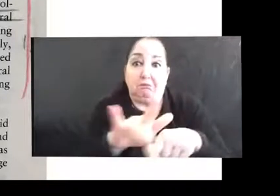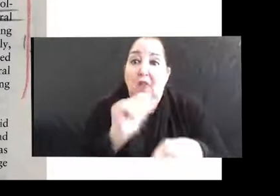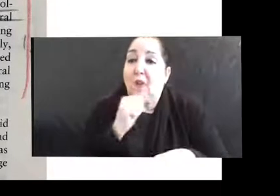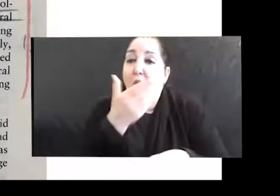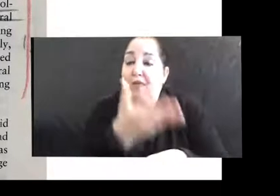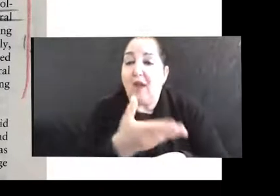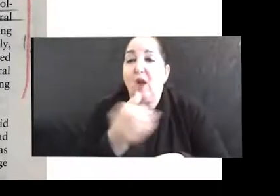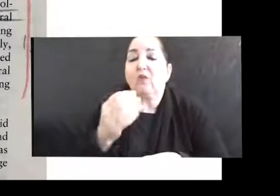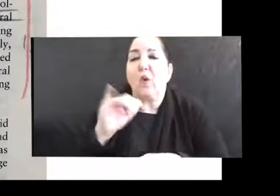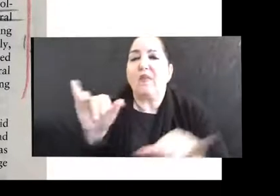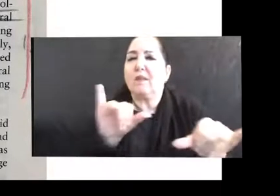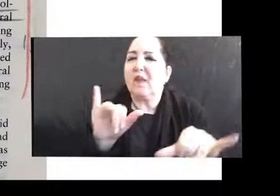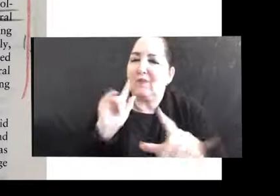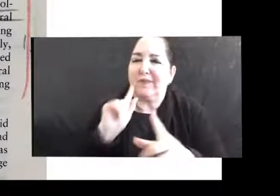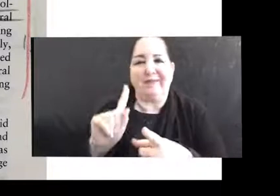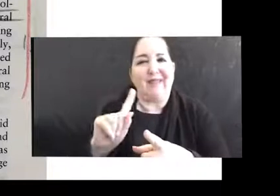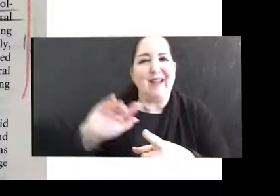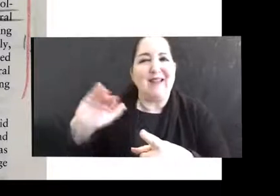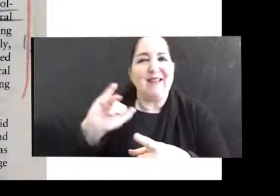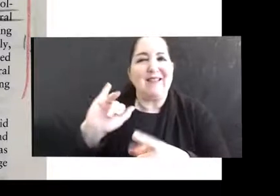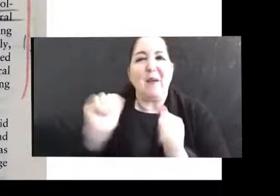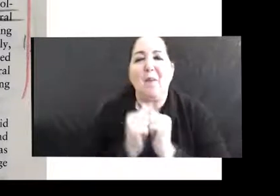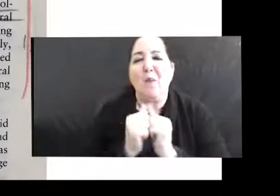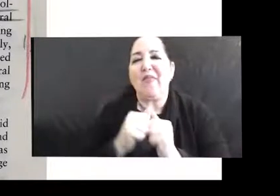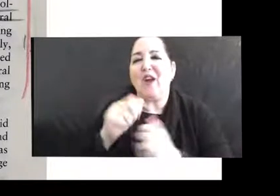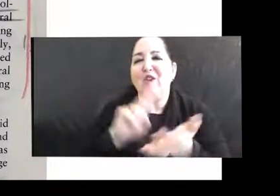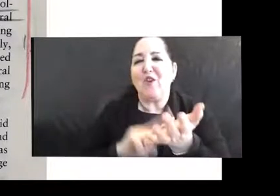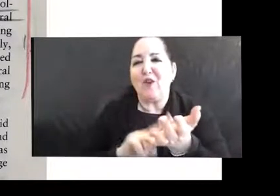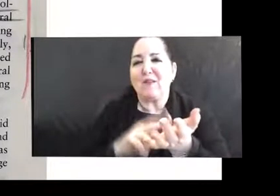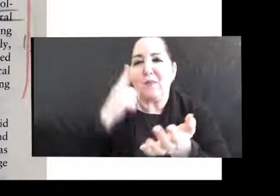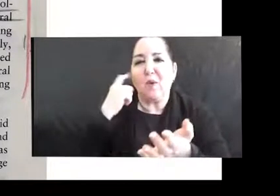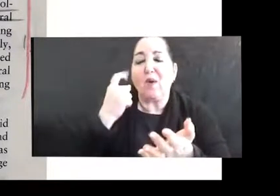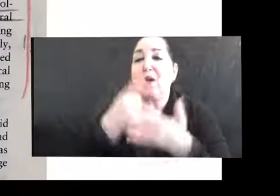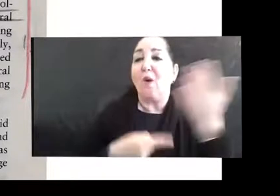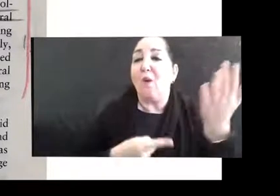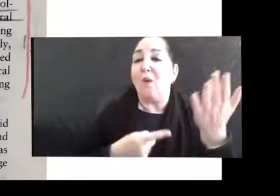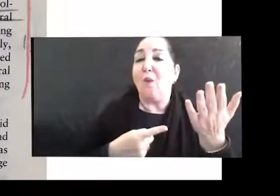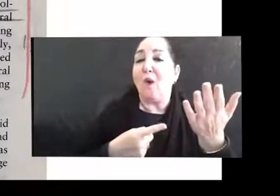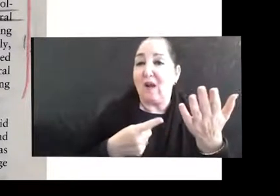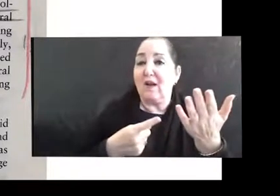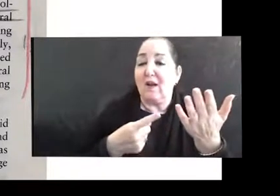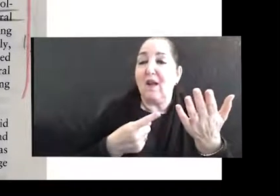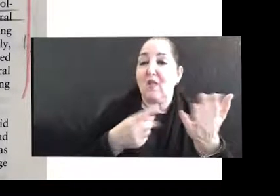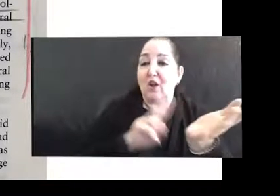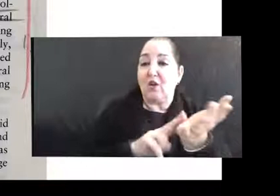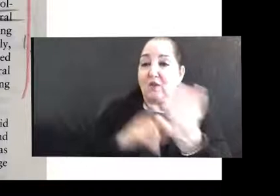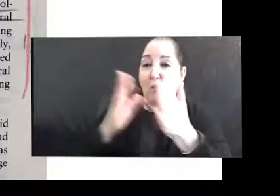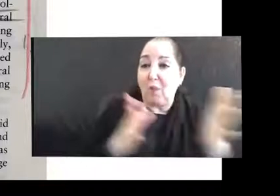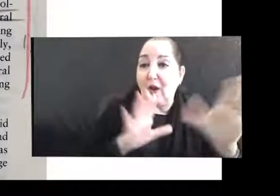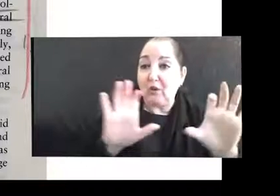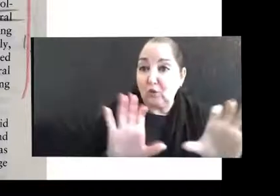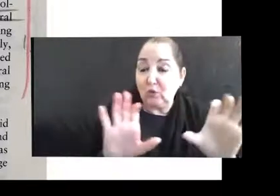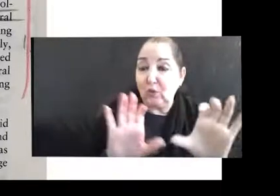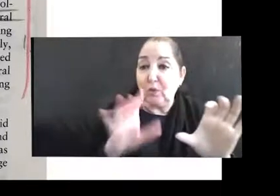it's, you know, the similarities somehow became also striking with the nurses, because what the Ciompi did at the time, which is what the nurses are preparing